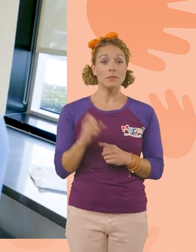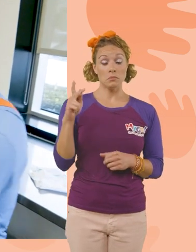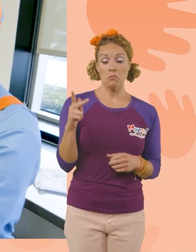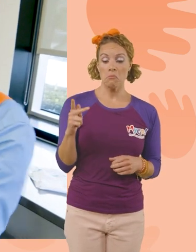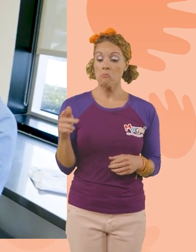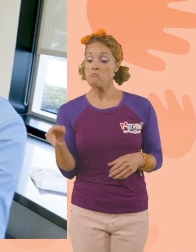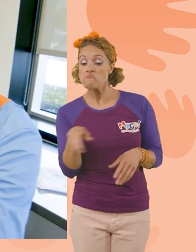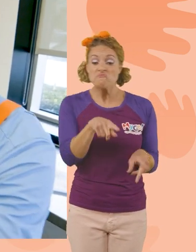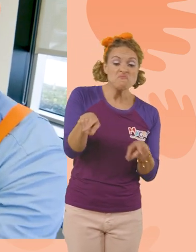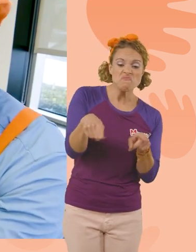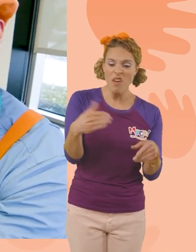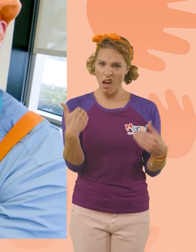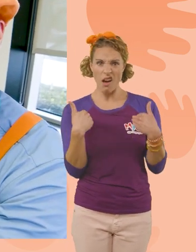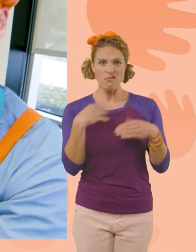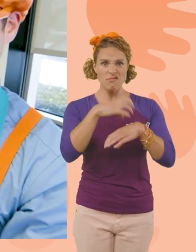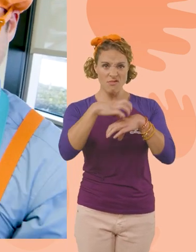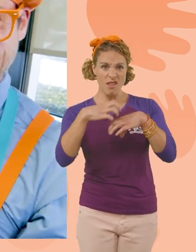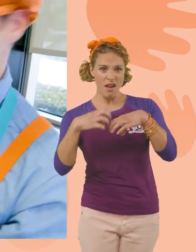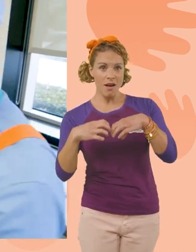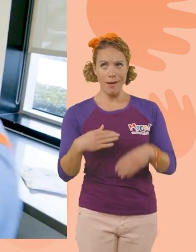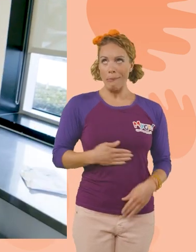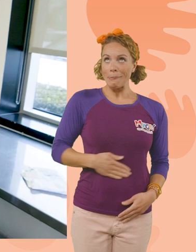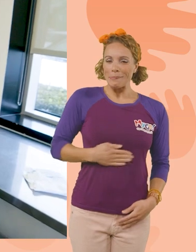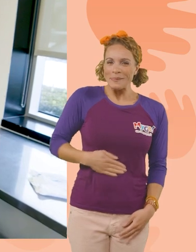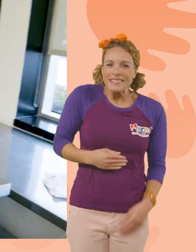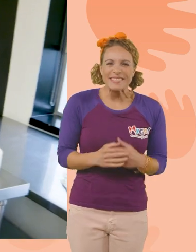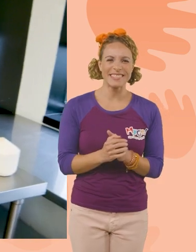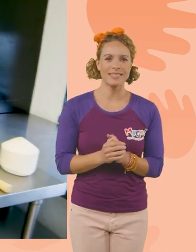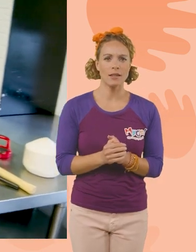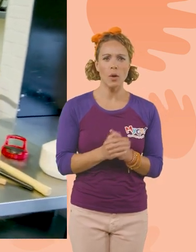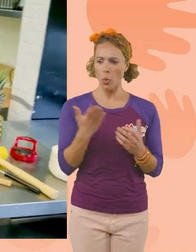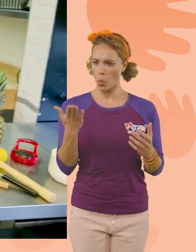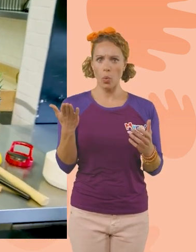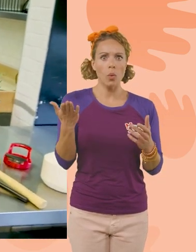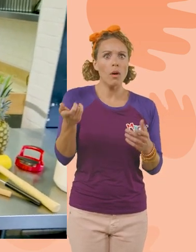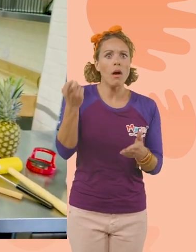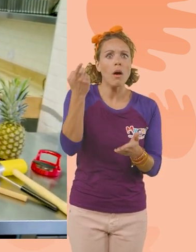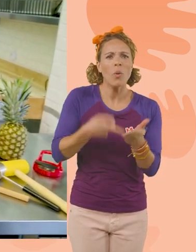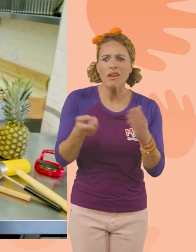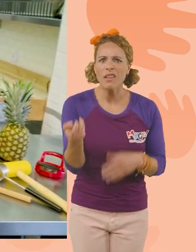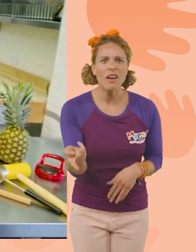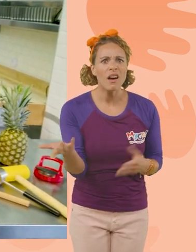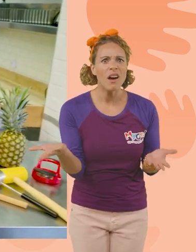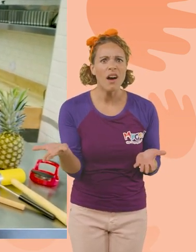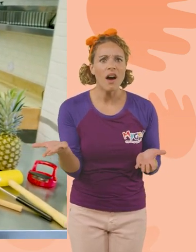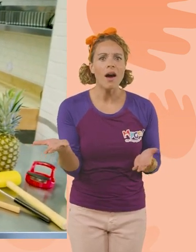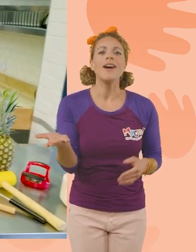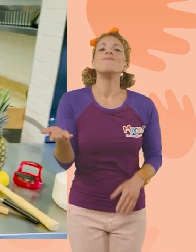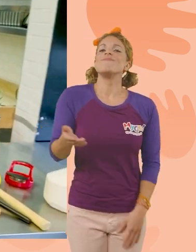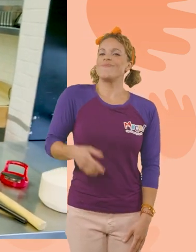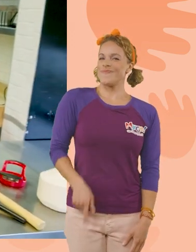Okay, looks like we have some grapes. Yum! Ooh! What are these? Check these